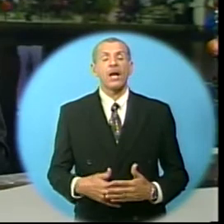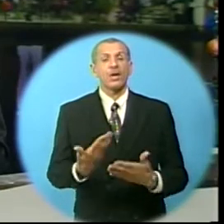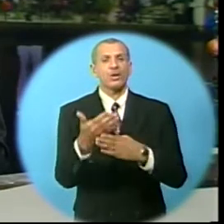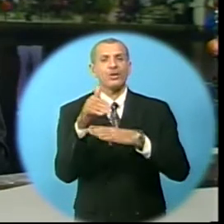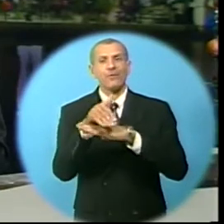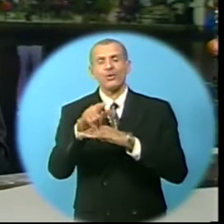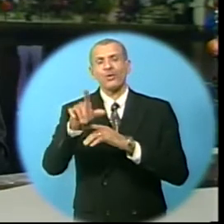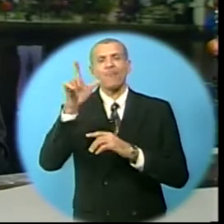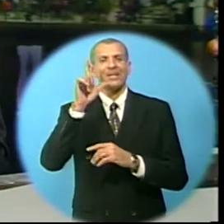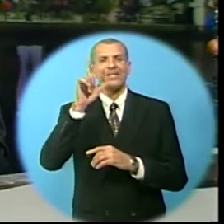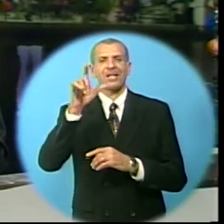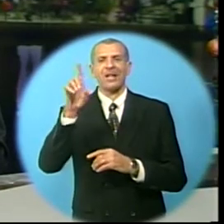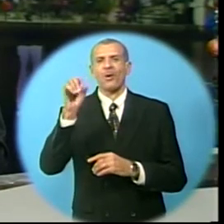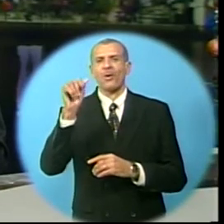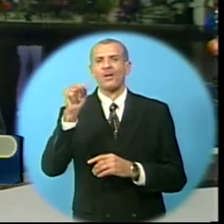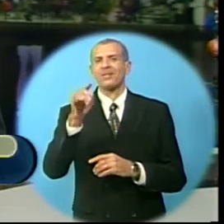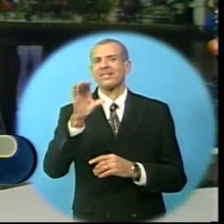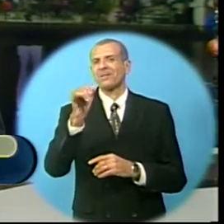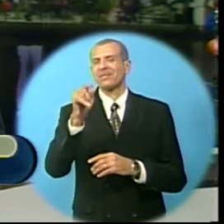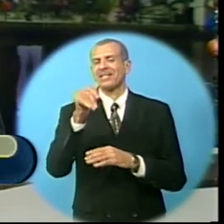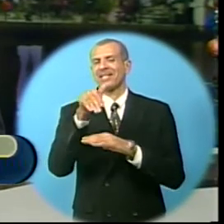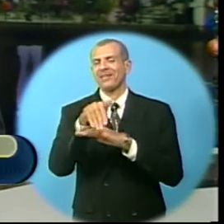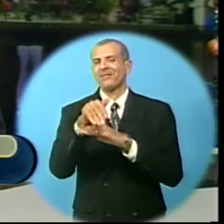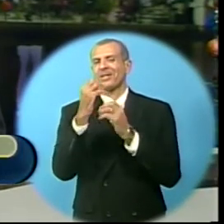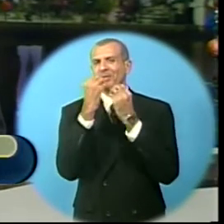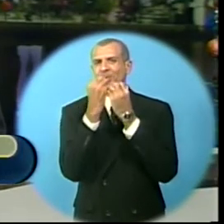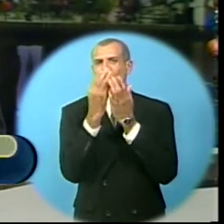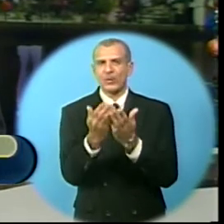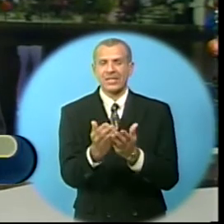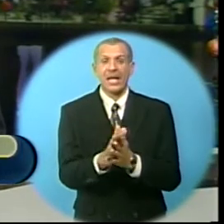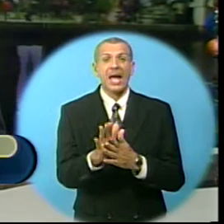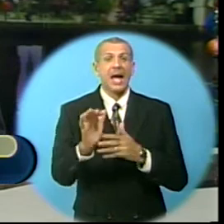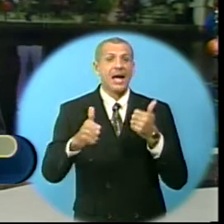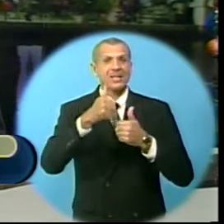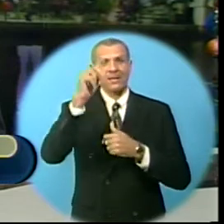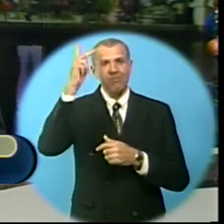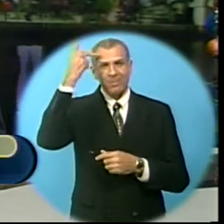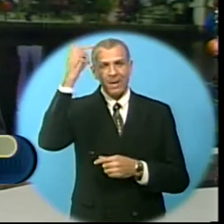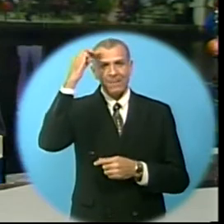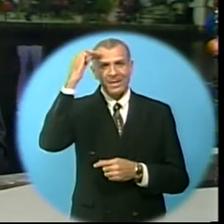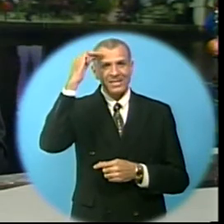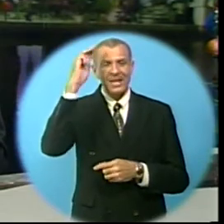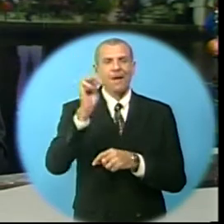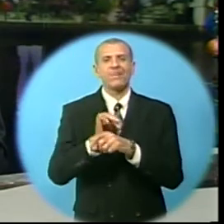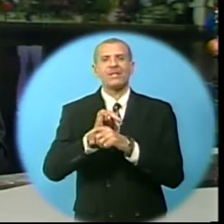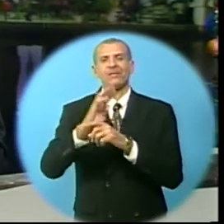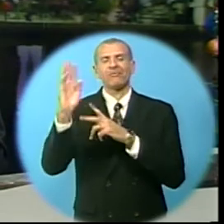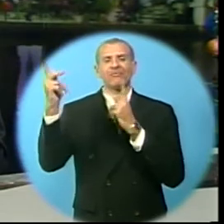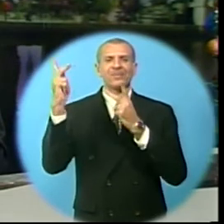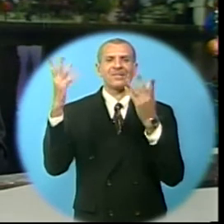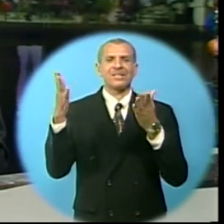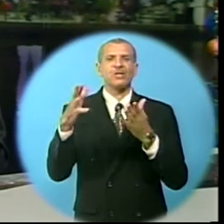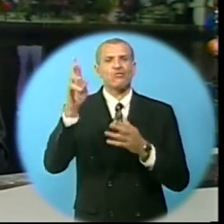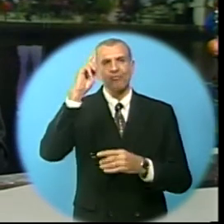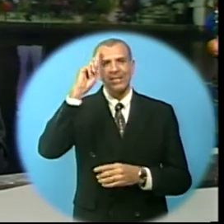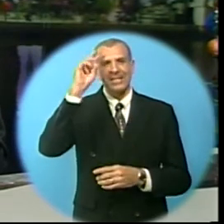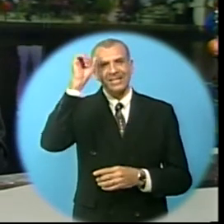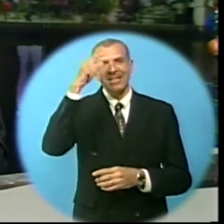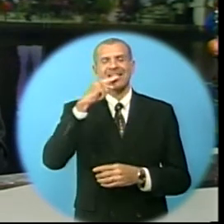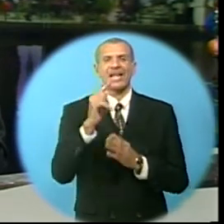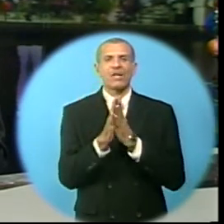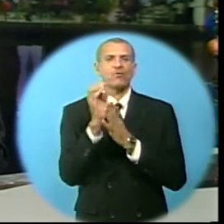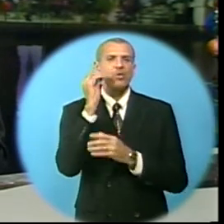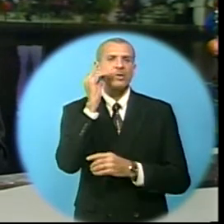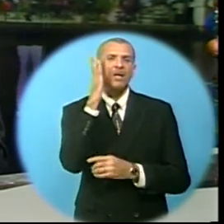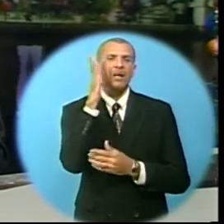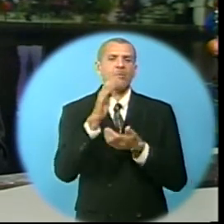And a very good evening to you. I'm Lisa Lord with the CBC Evening News. Acting Prime Minister and Minister of Tourism Richard Seeley has called on hoteliers